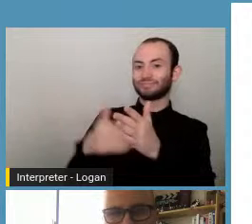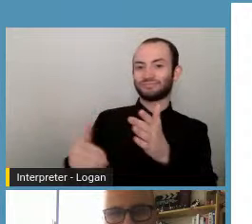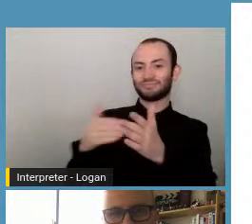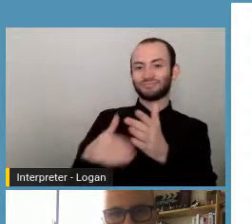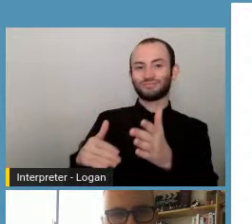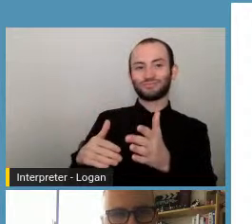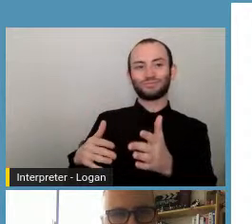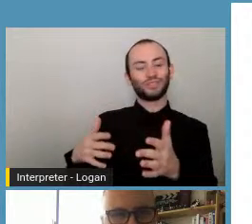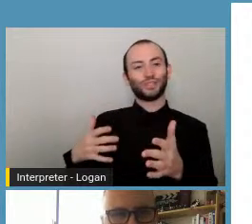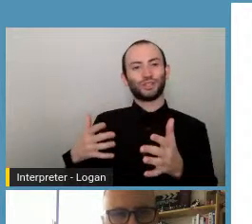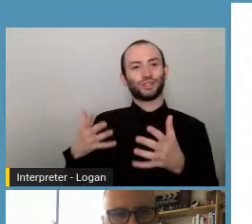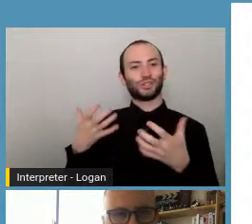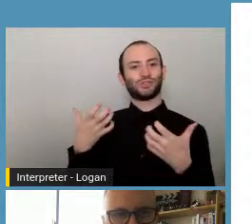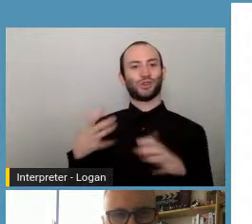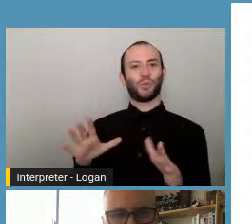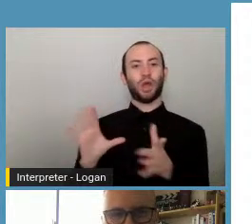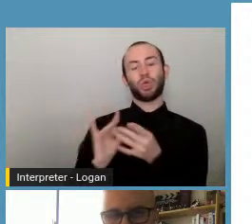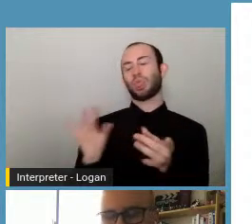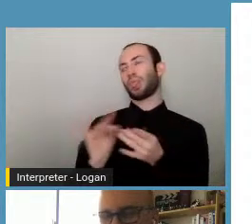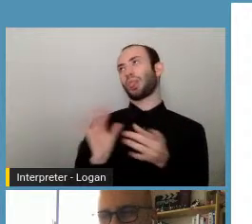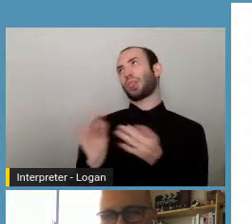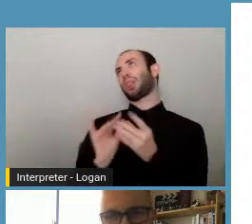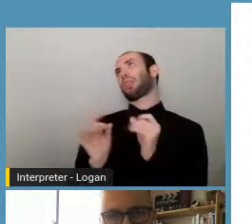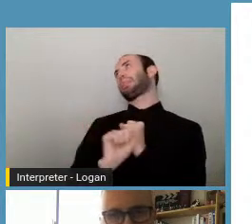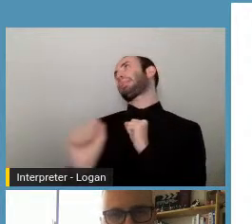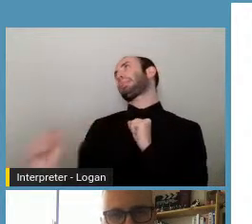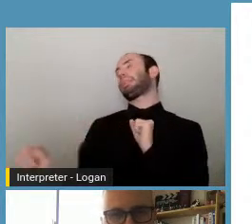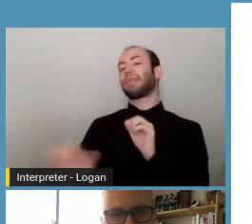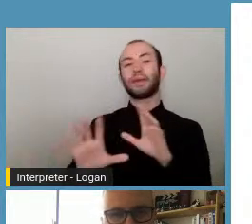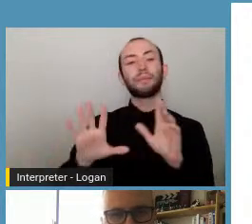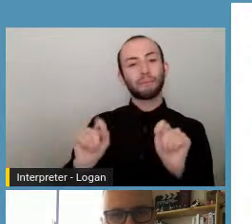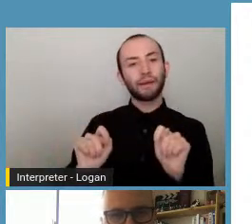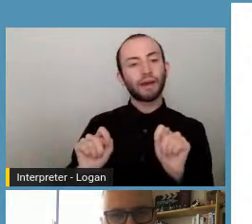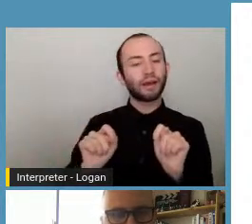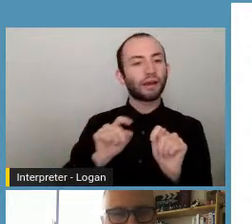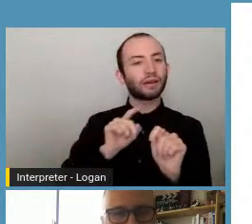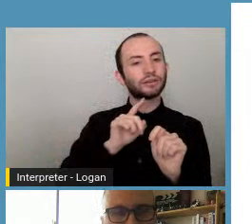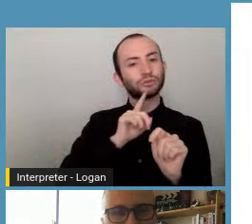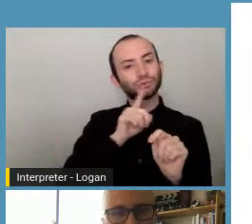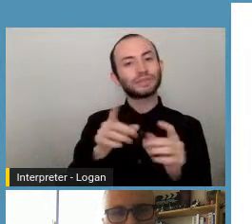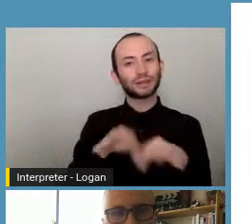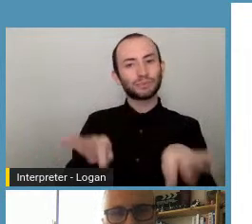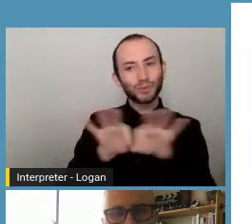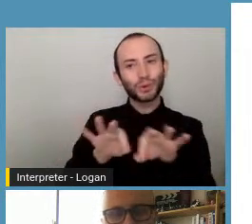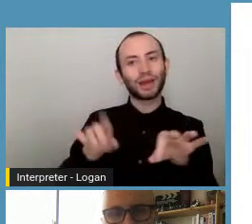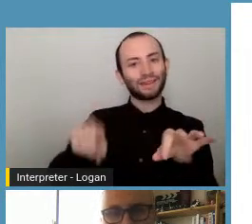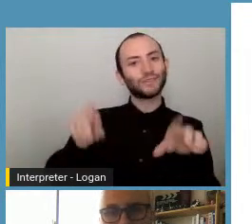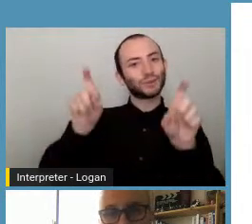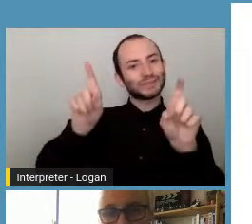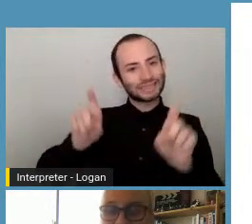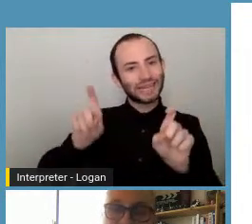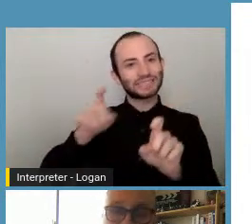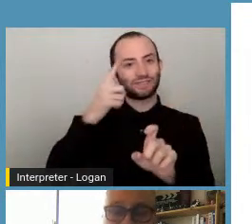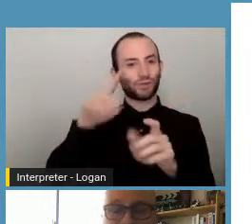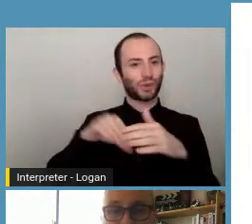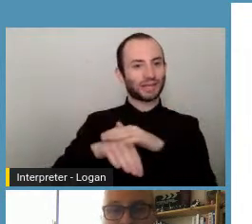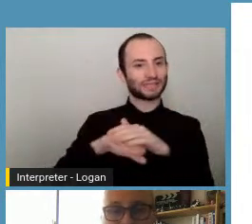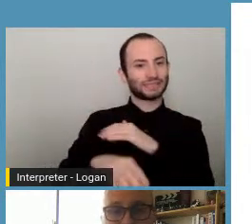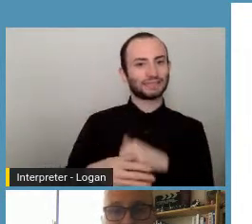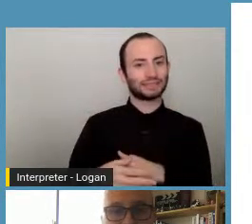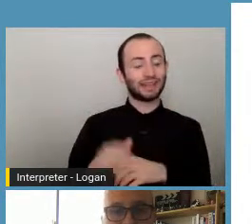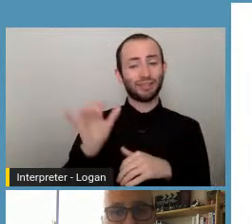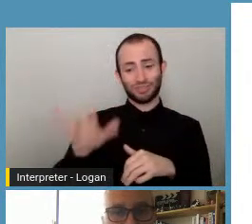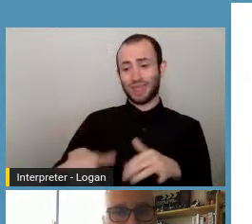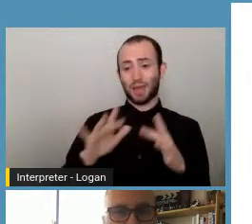know, we don't know what we don't know, and that's why, you know, we're always so adamant about testing. Now, that's the website, but the website's